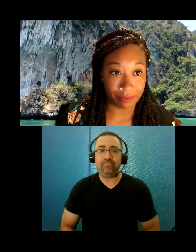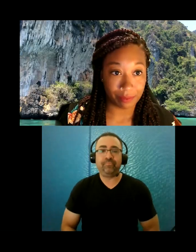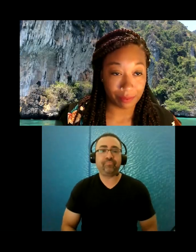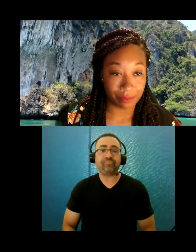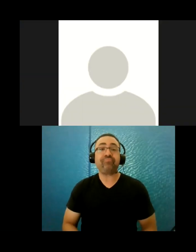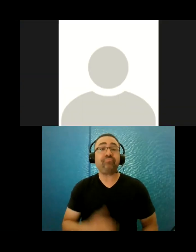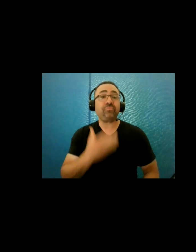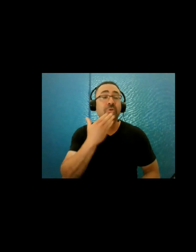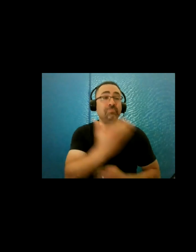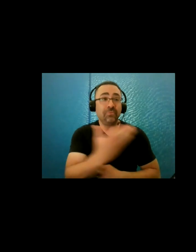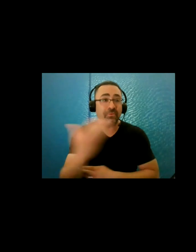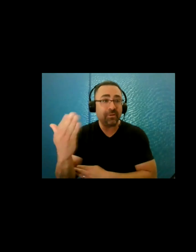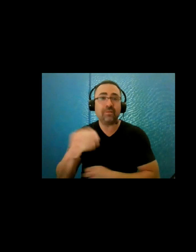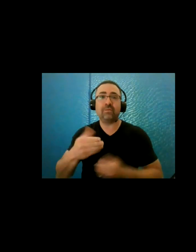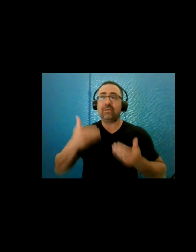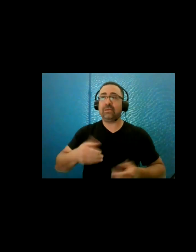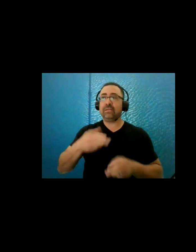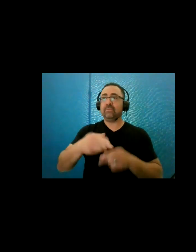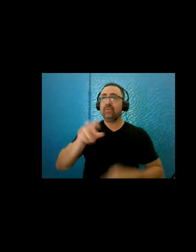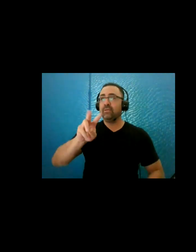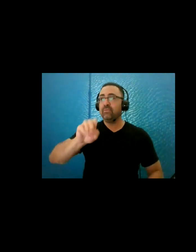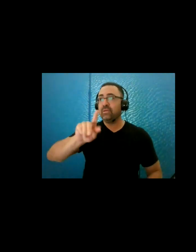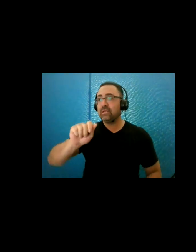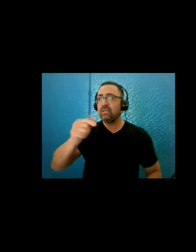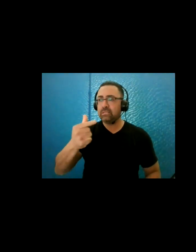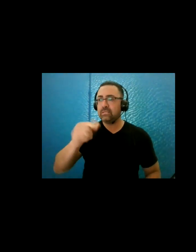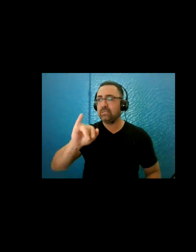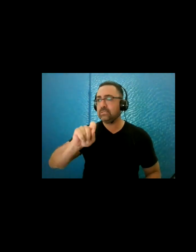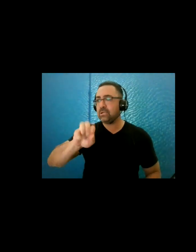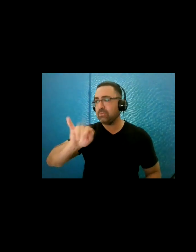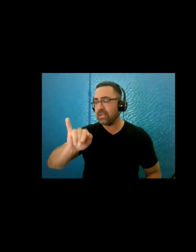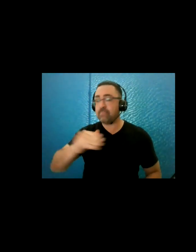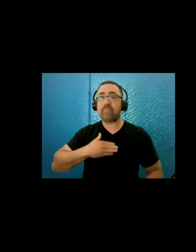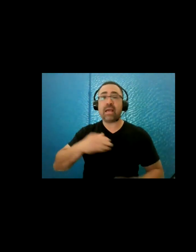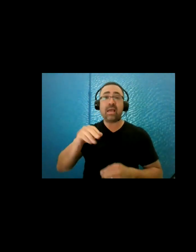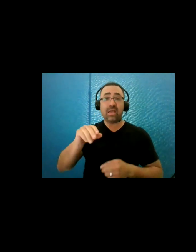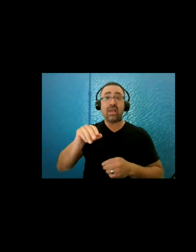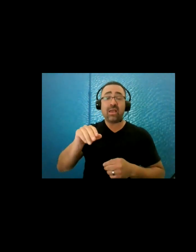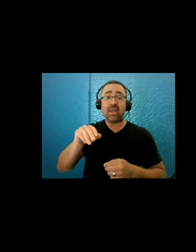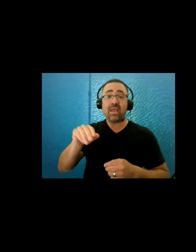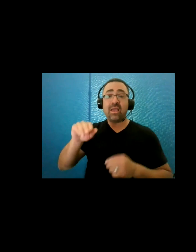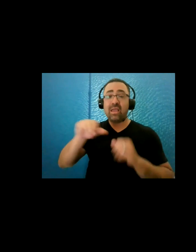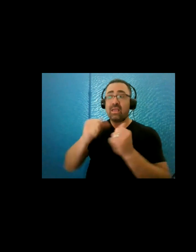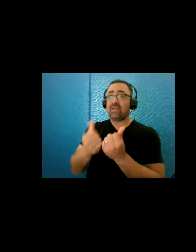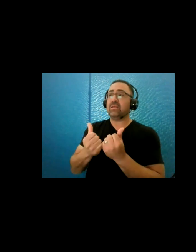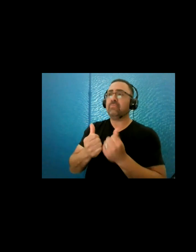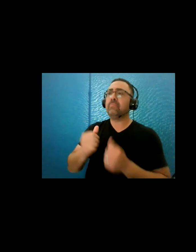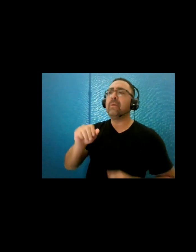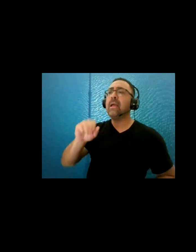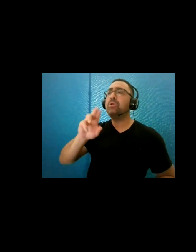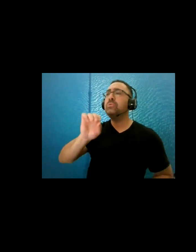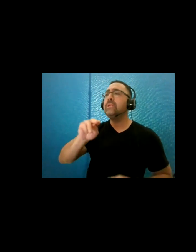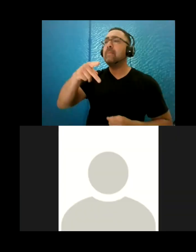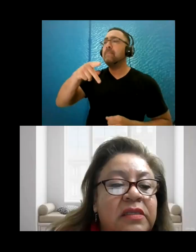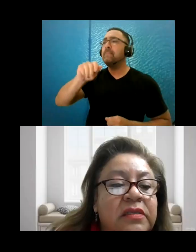Good morning, everyone. My name is Felia Ajitari, and my agency is the Union of Pan-Asian Communities. And